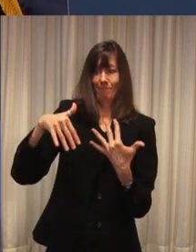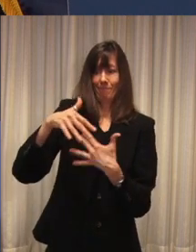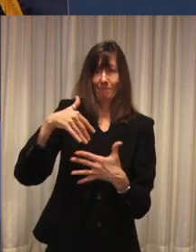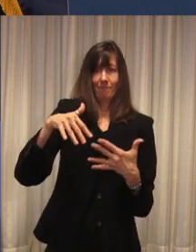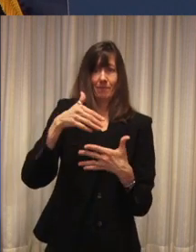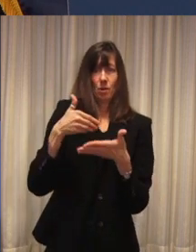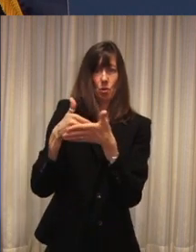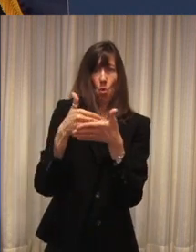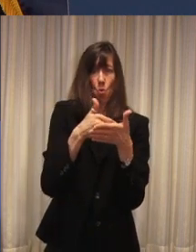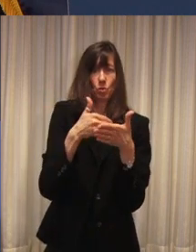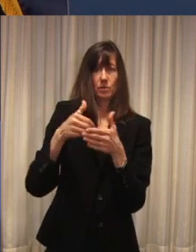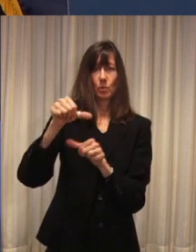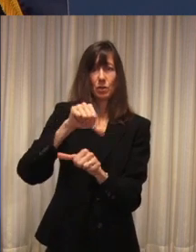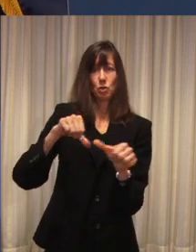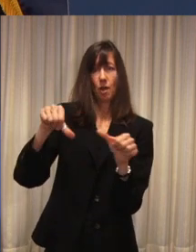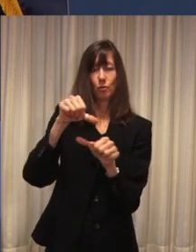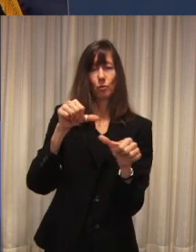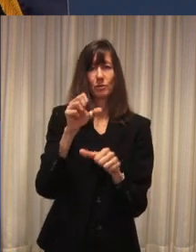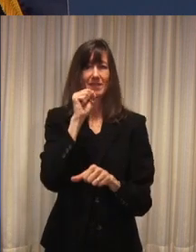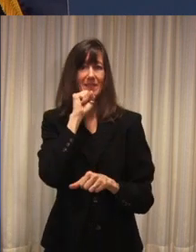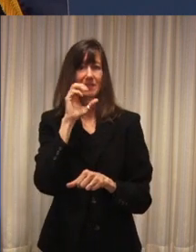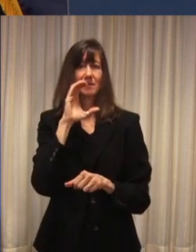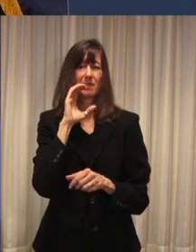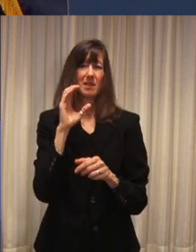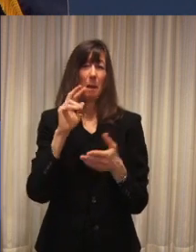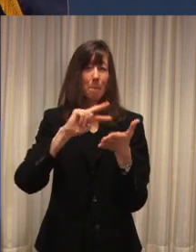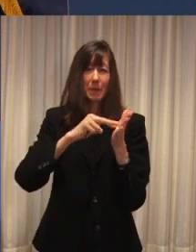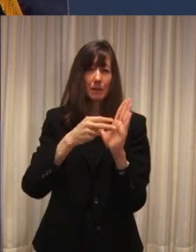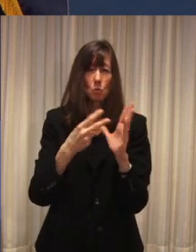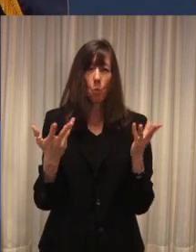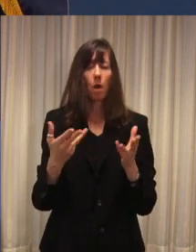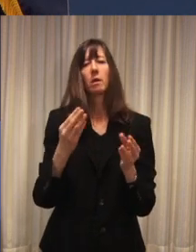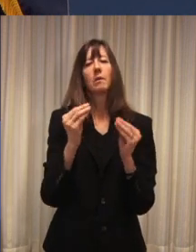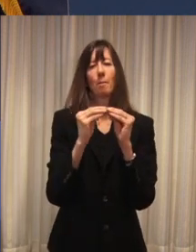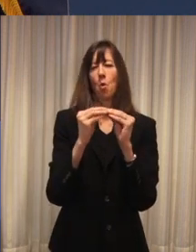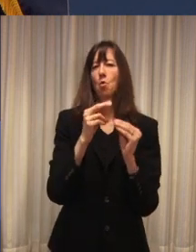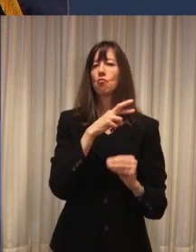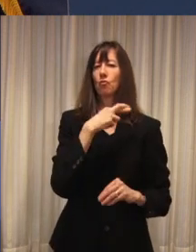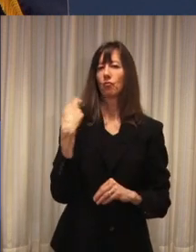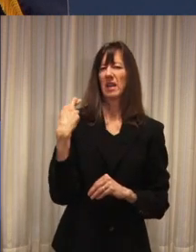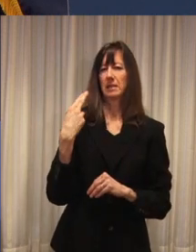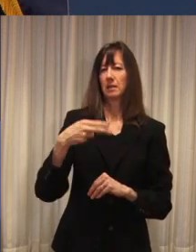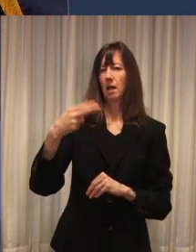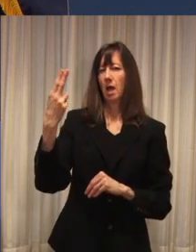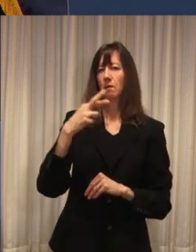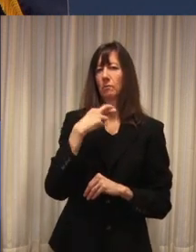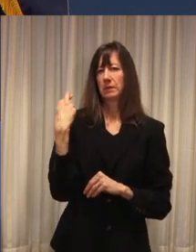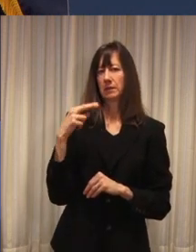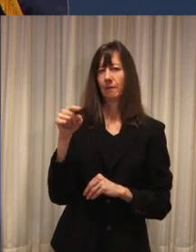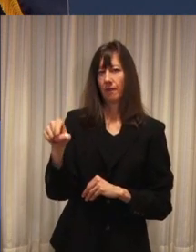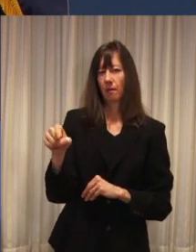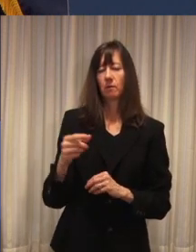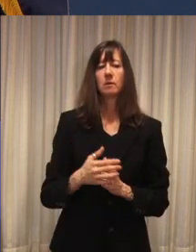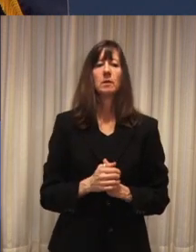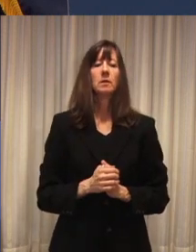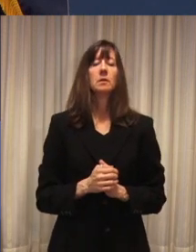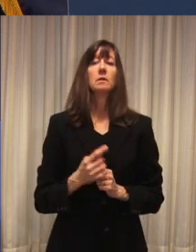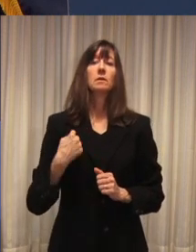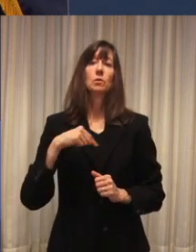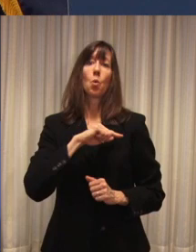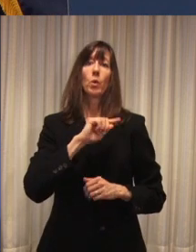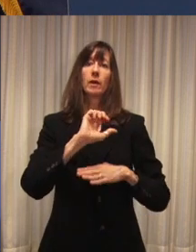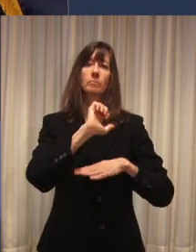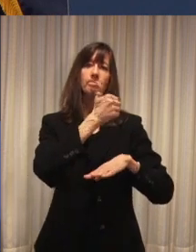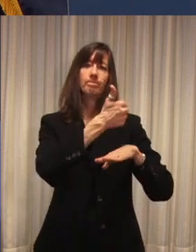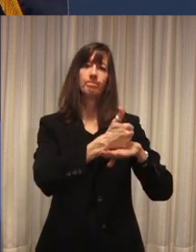a senior facility adds even greater risk. So we are prioritizing, and I have stood up a rapid response team